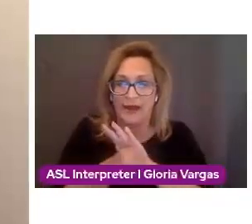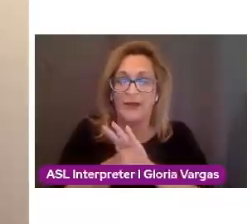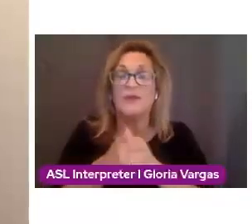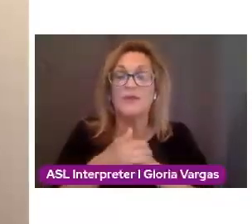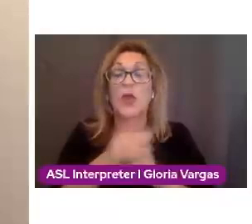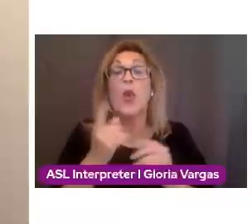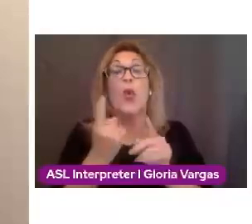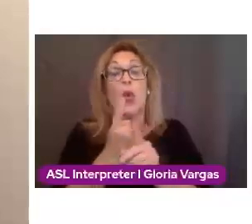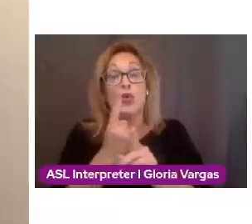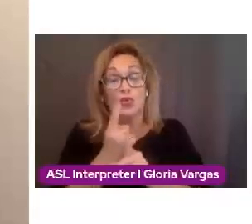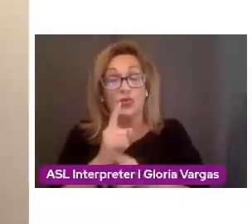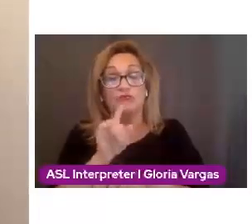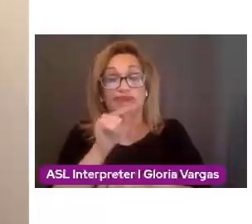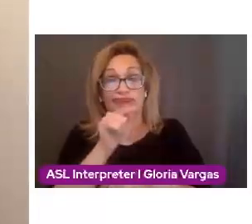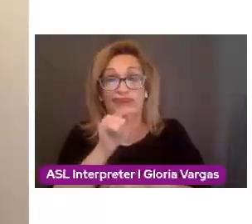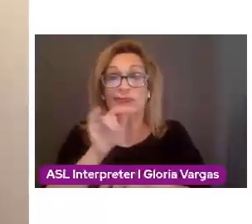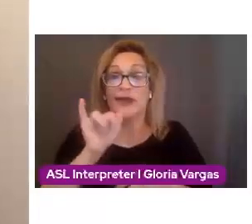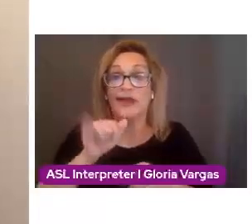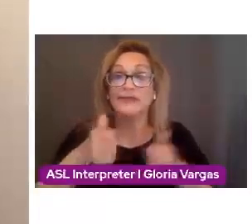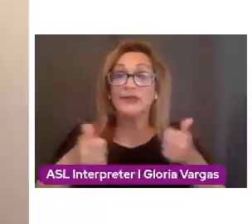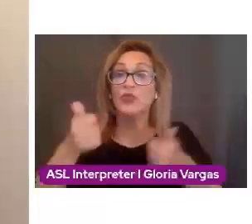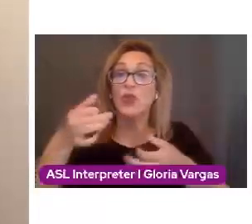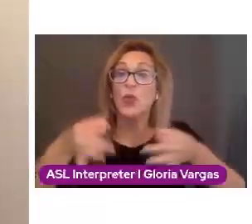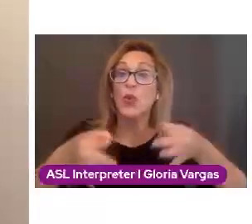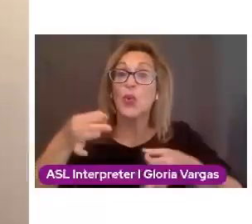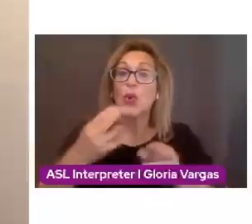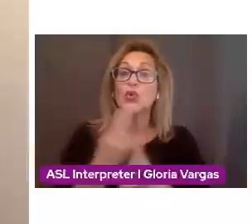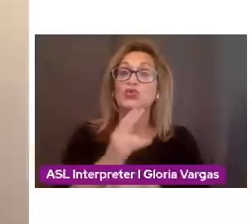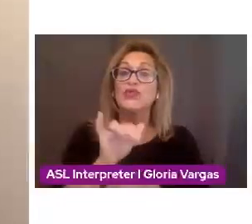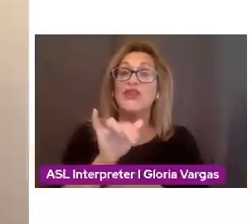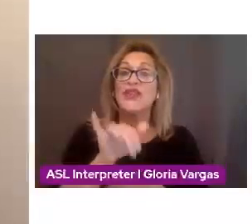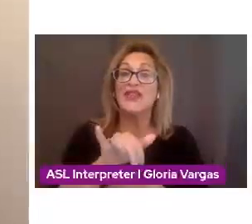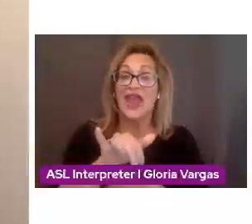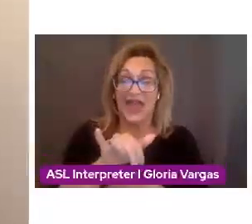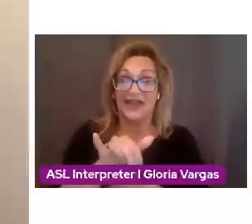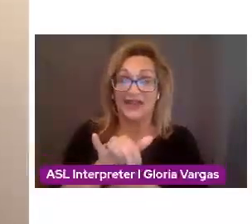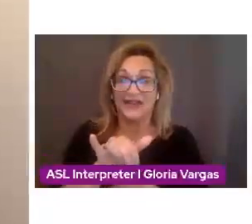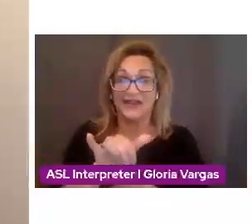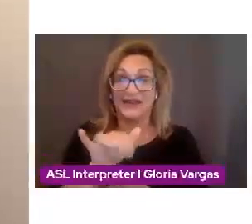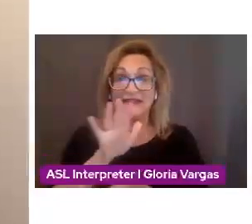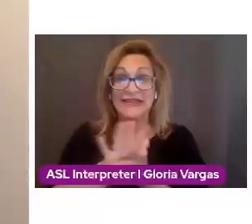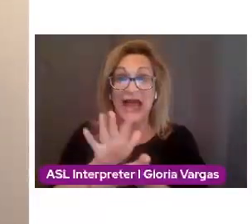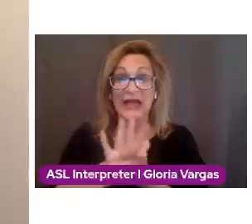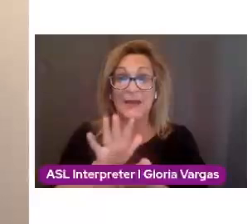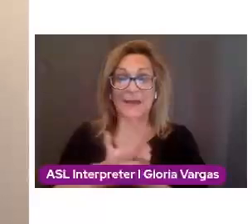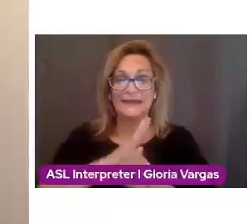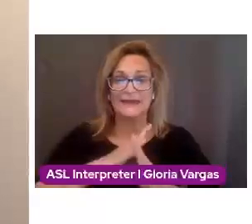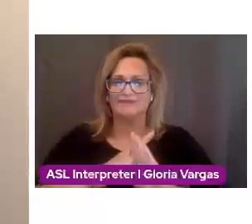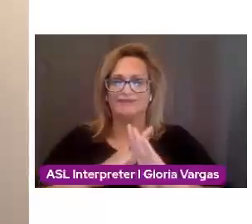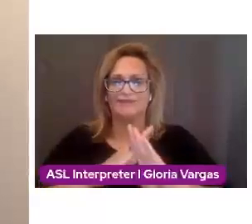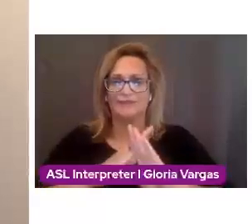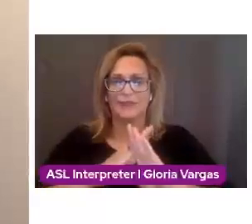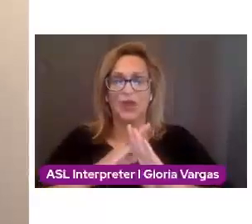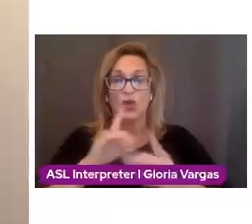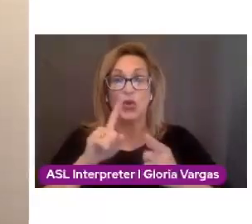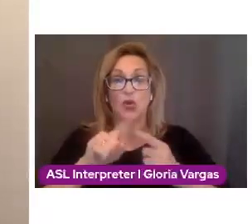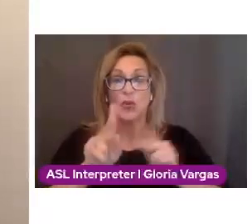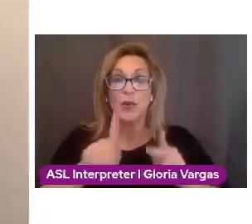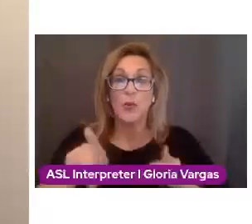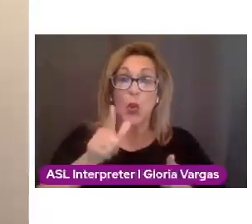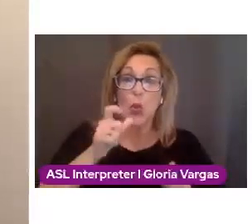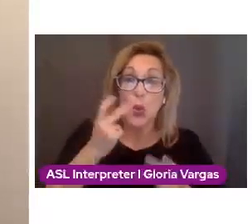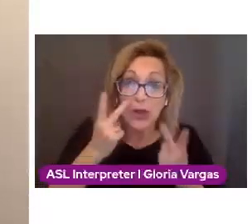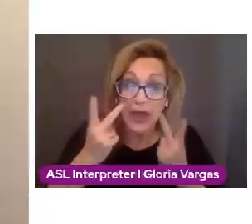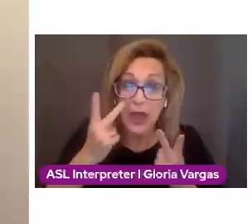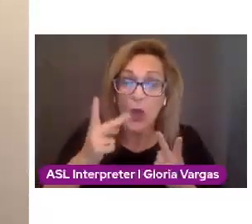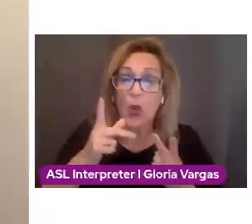critical documents from January 6th that could potentially implicate his wife from reaching investigators in Congress. What we have here